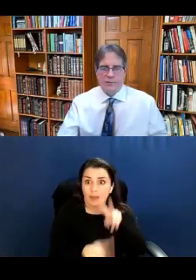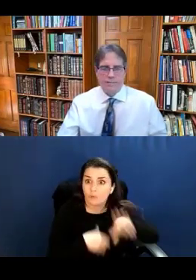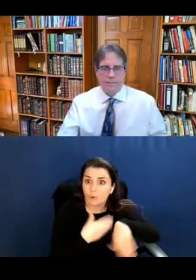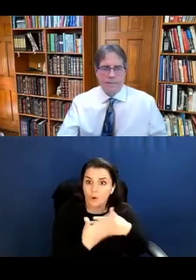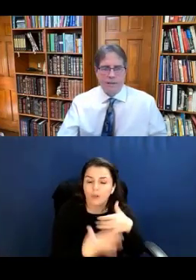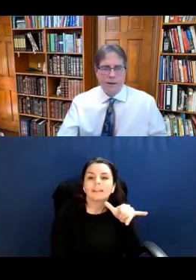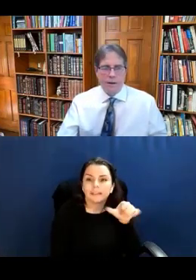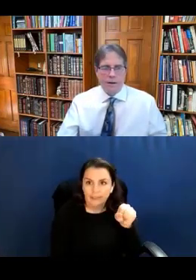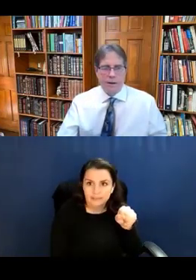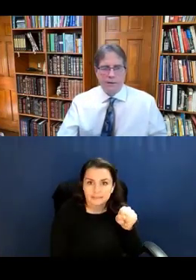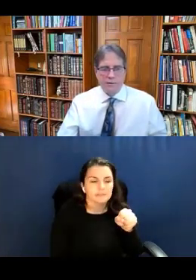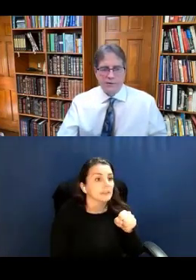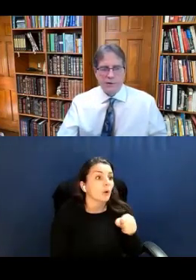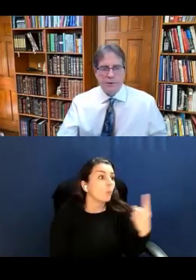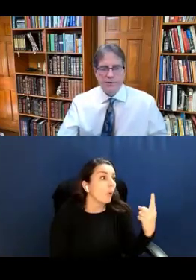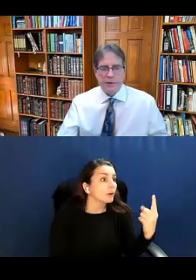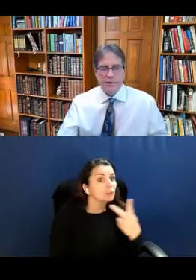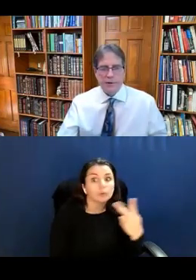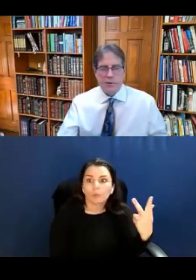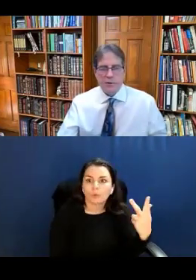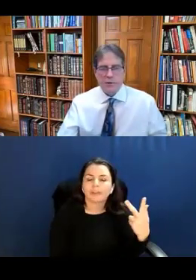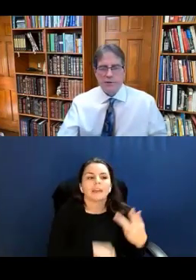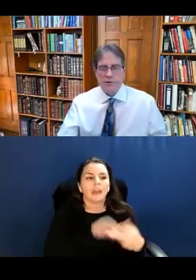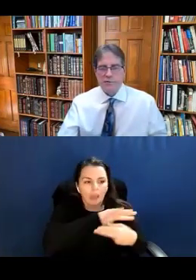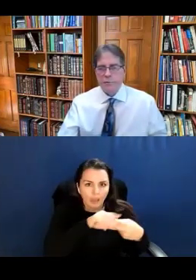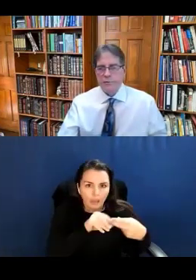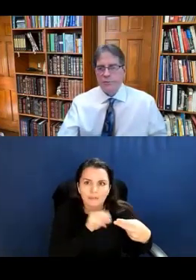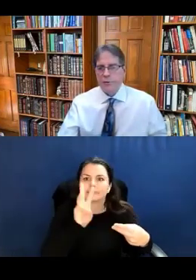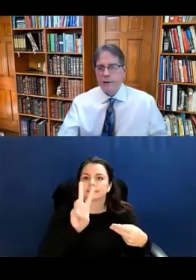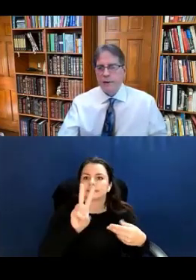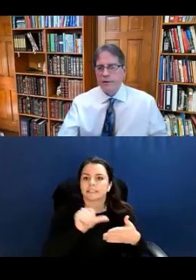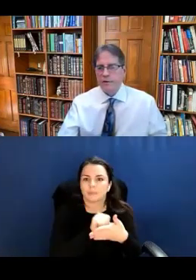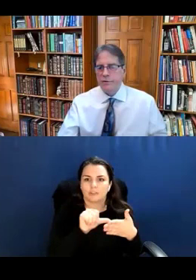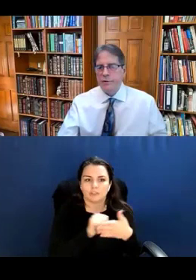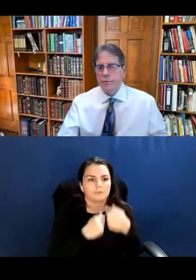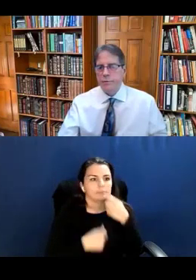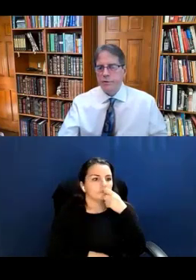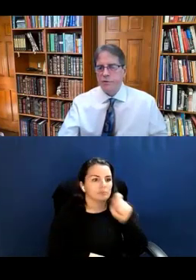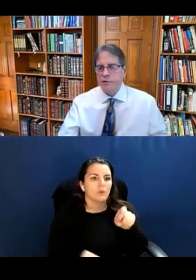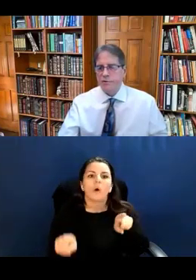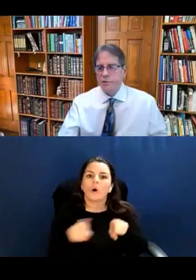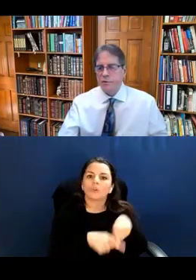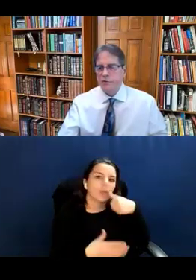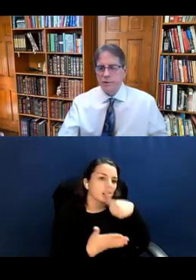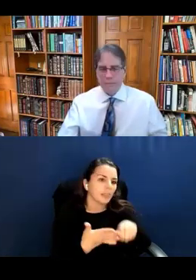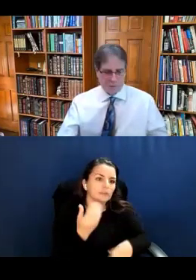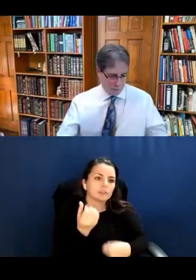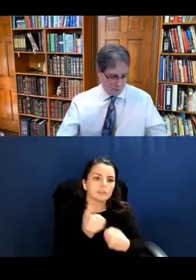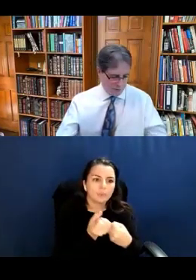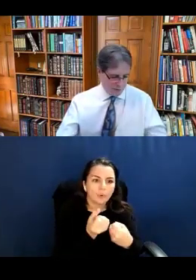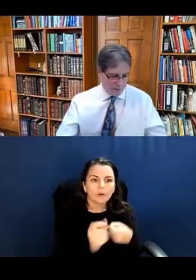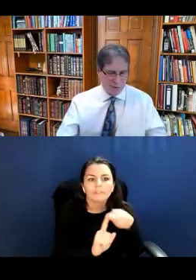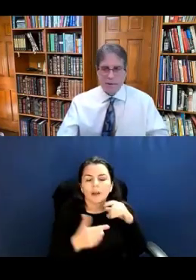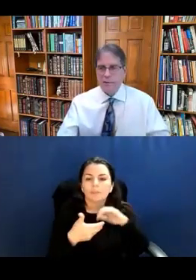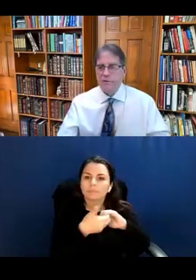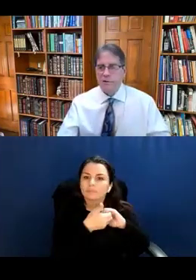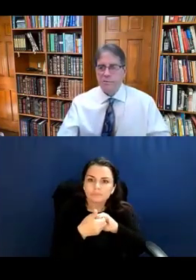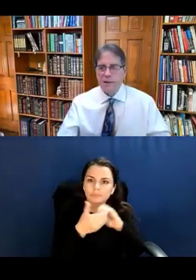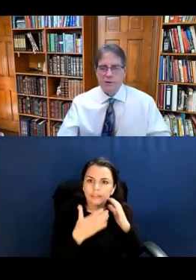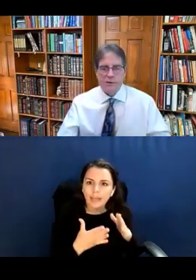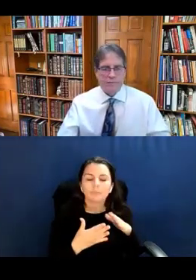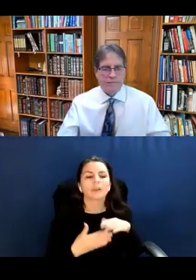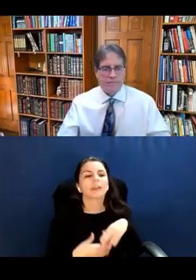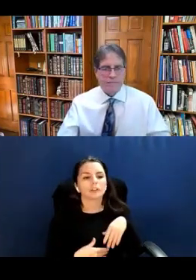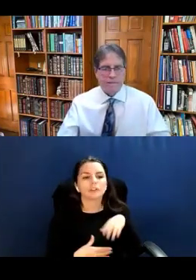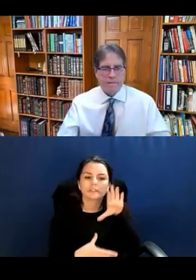does. And there's a separate section called letters of support from collaborators, contributors, and consultants, which is another 6